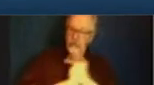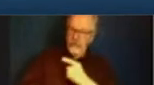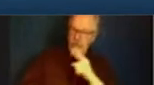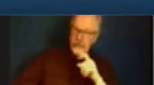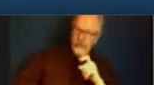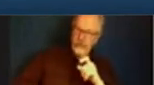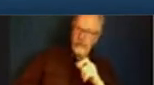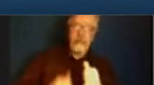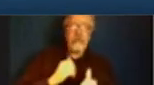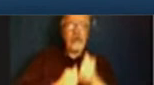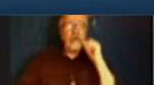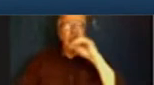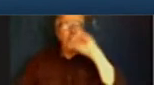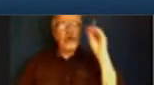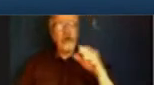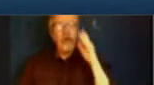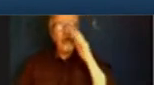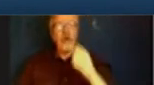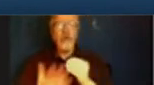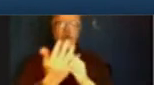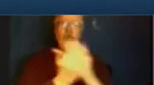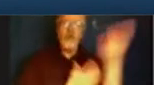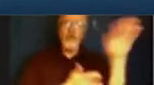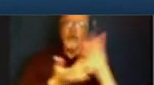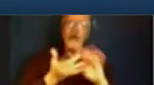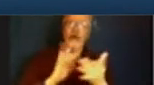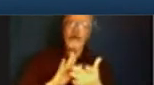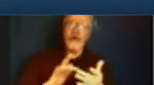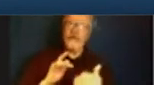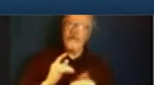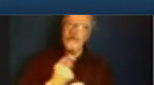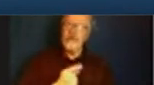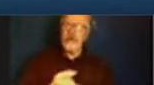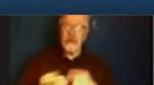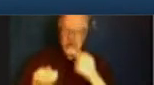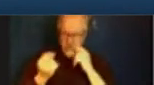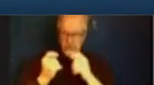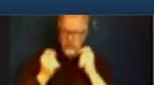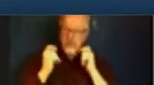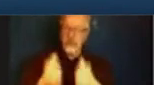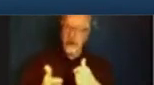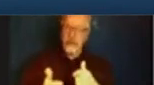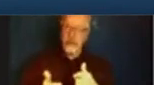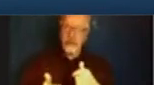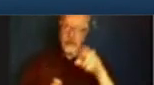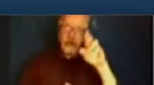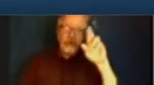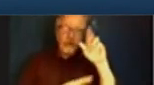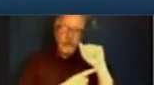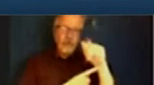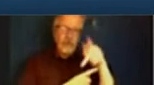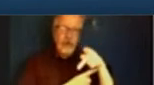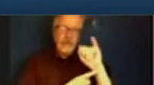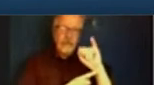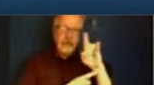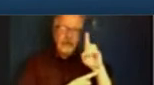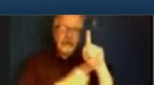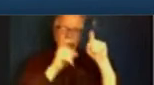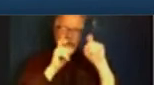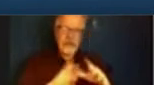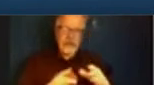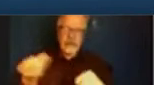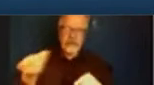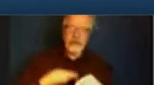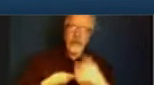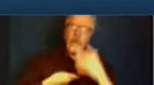going. As you know, rapid tests, keyword is rapid, getting those tests in hand. Why you think this system will be